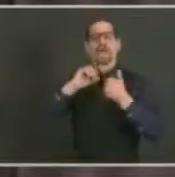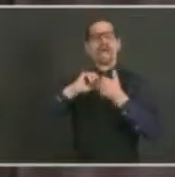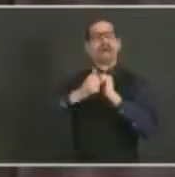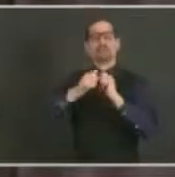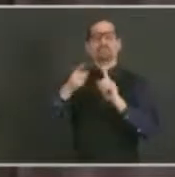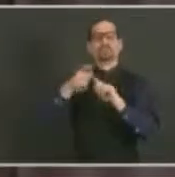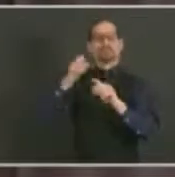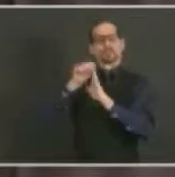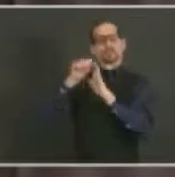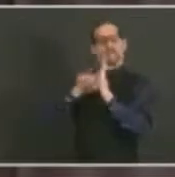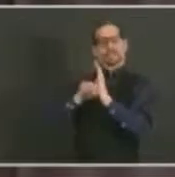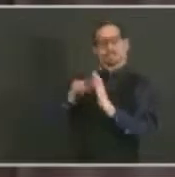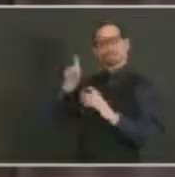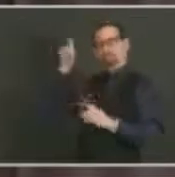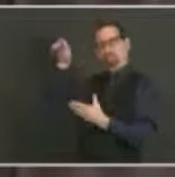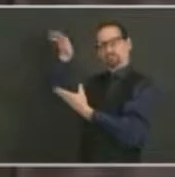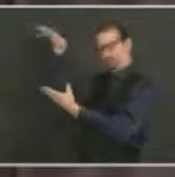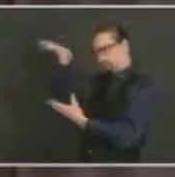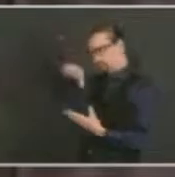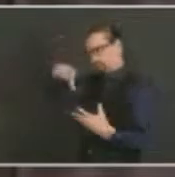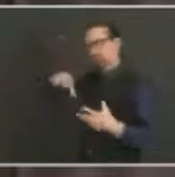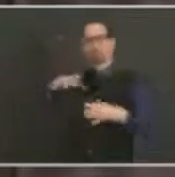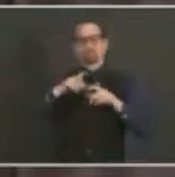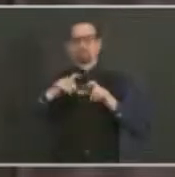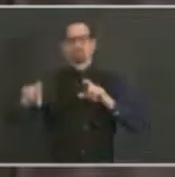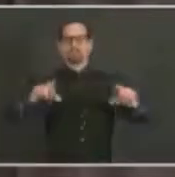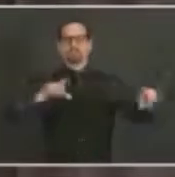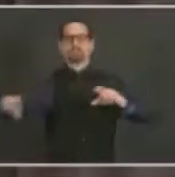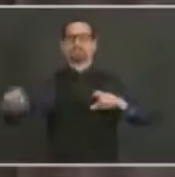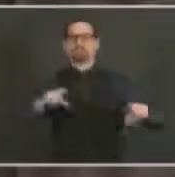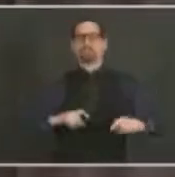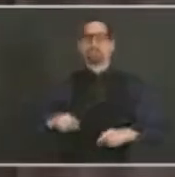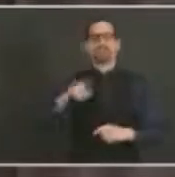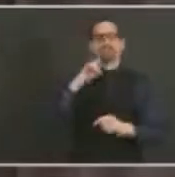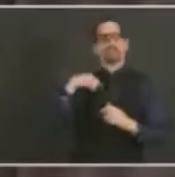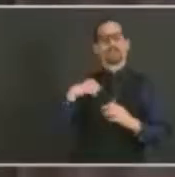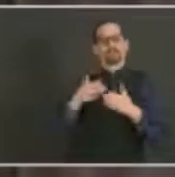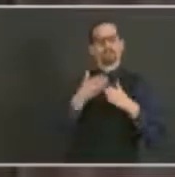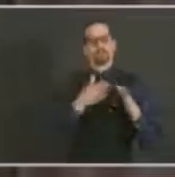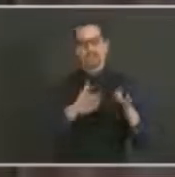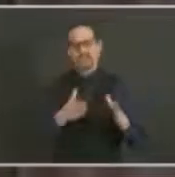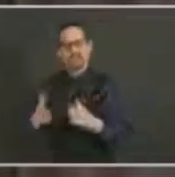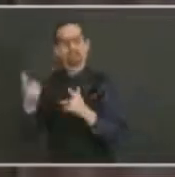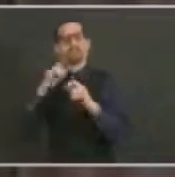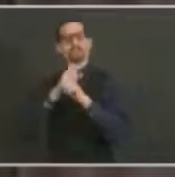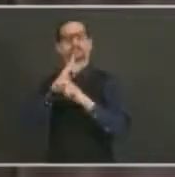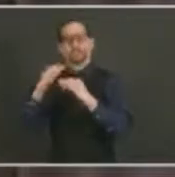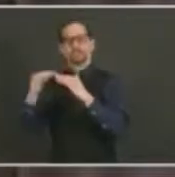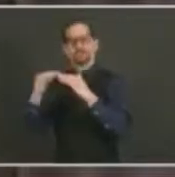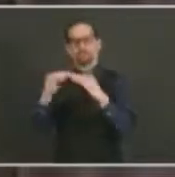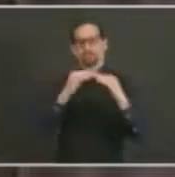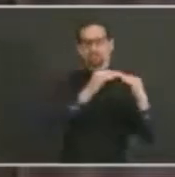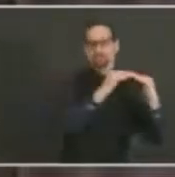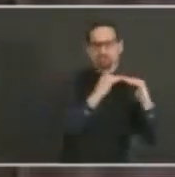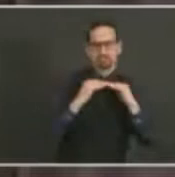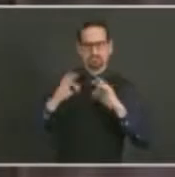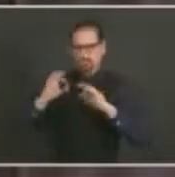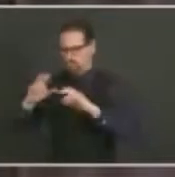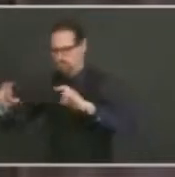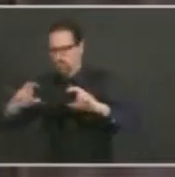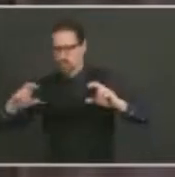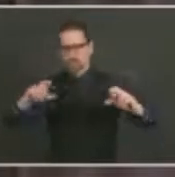a true form of equity in terms of making sure that those who need to have the particular access are doing it. And I'll